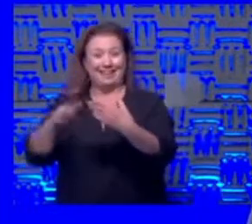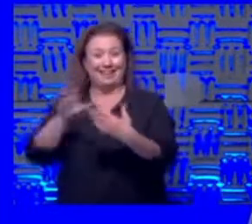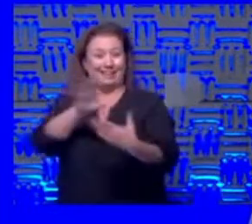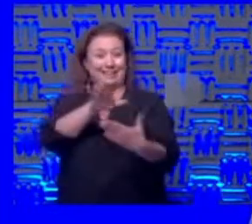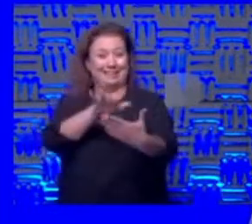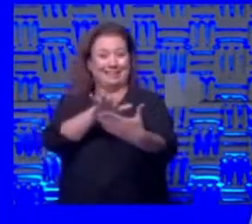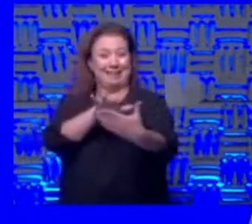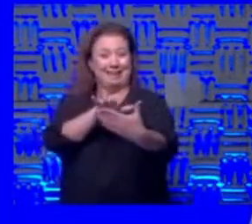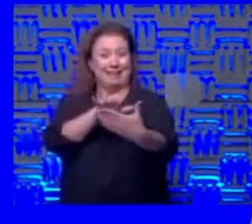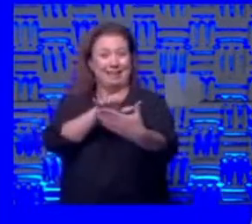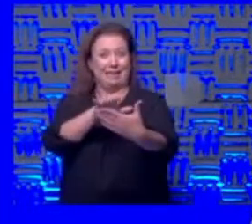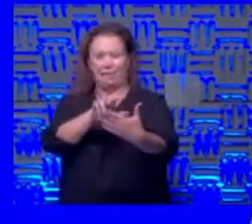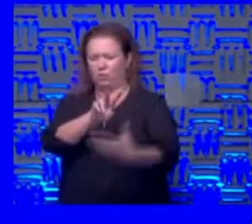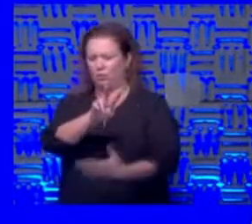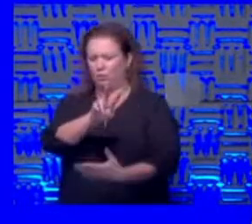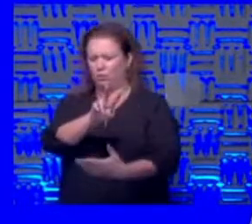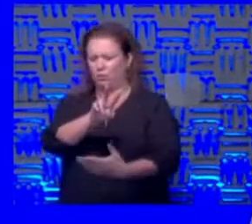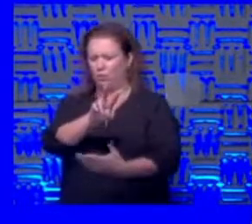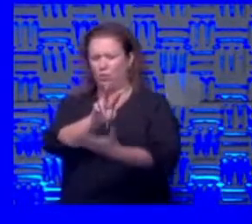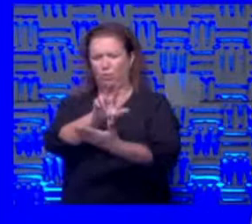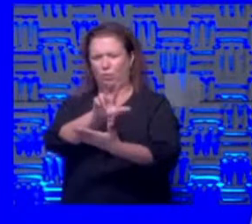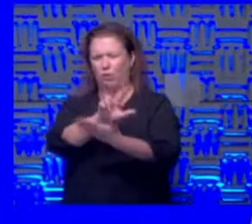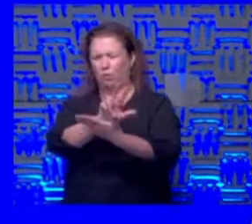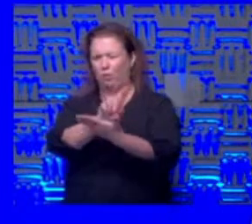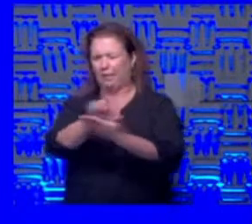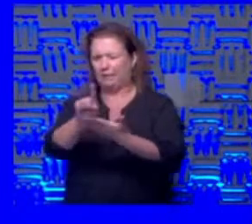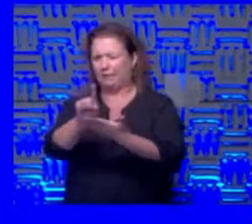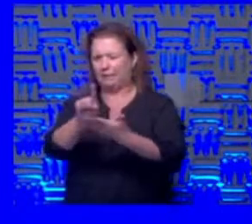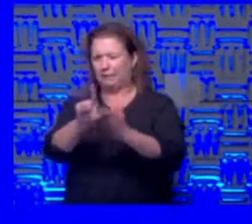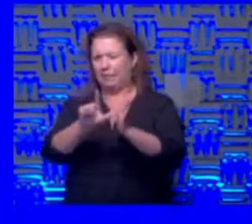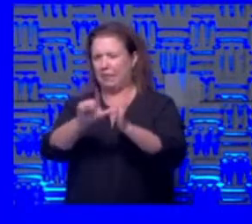by the end of 2 or 3 weeks,